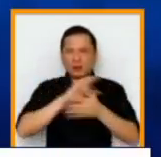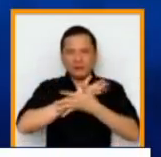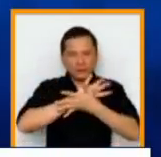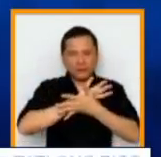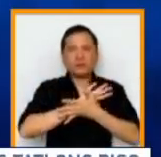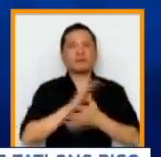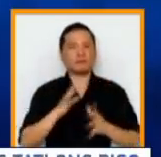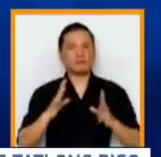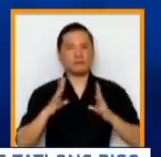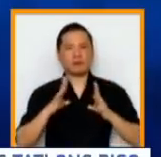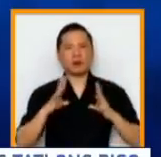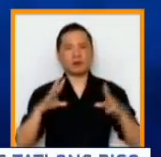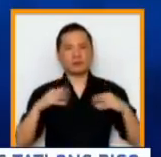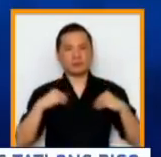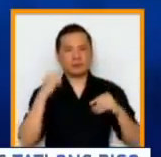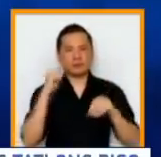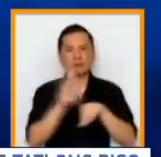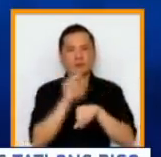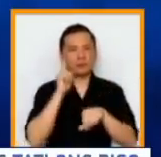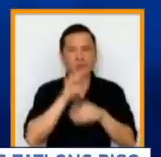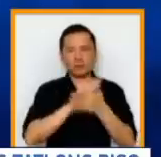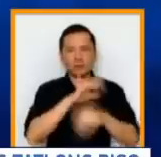if the implementation